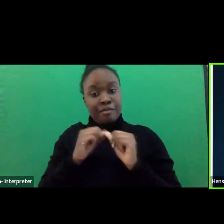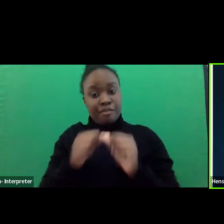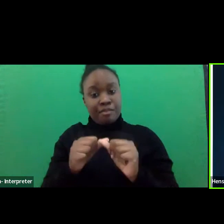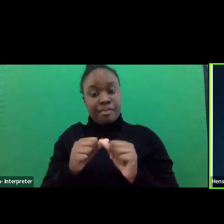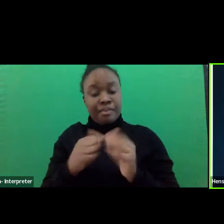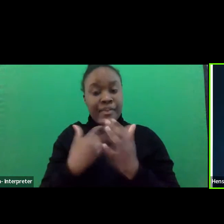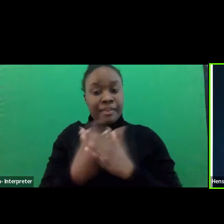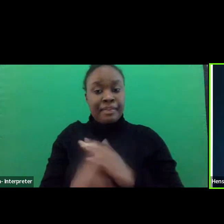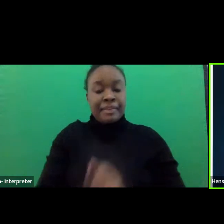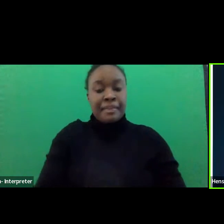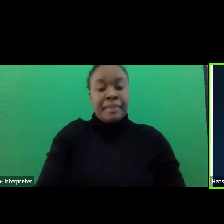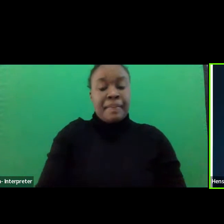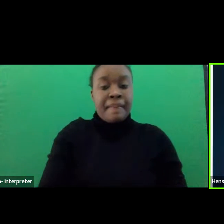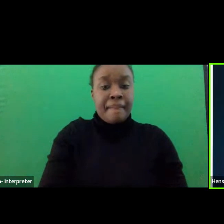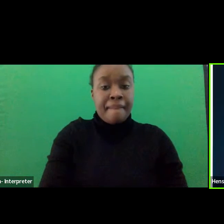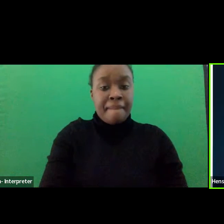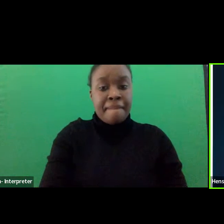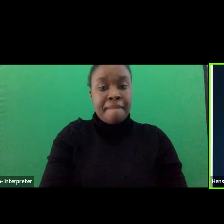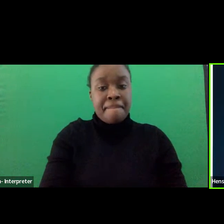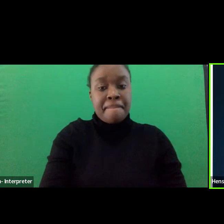presentation.